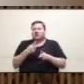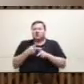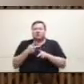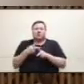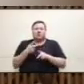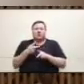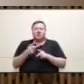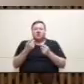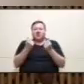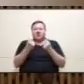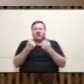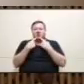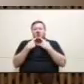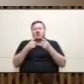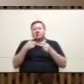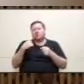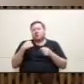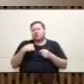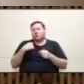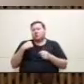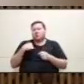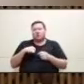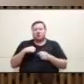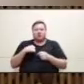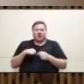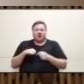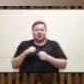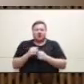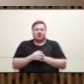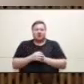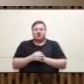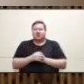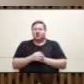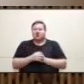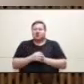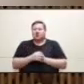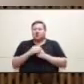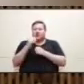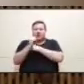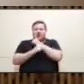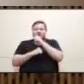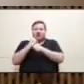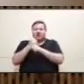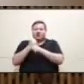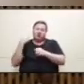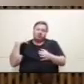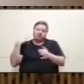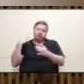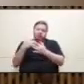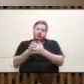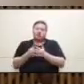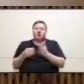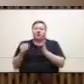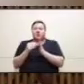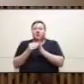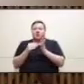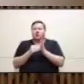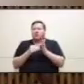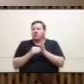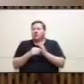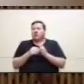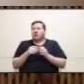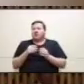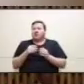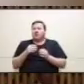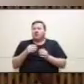financial statements of the municipality from all the years since I was appointed were prepared by the